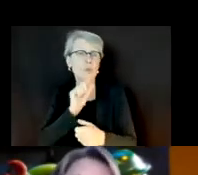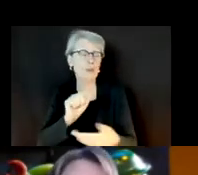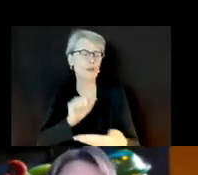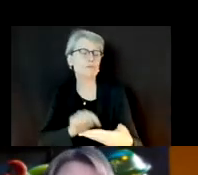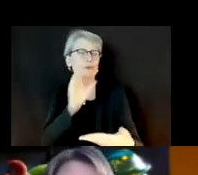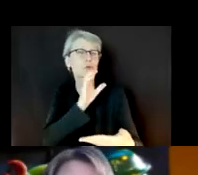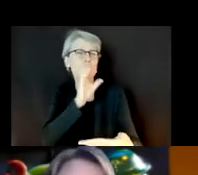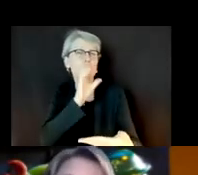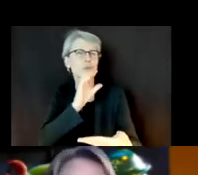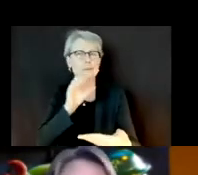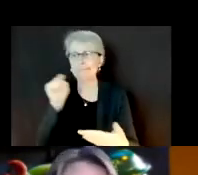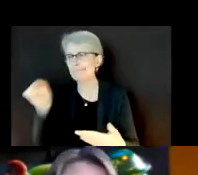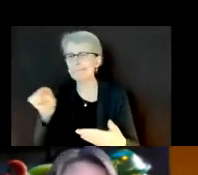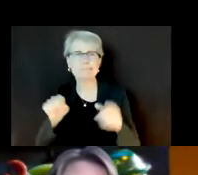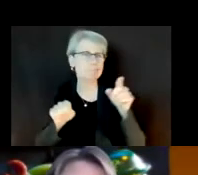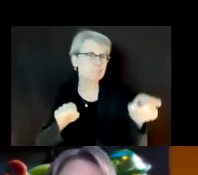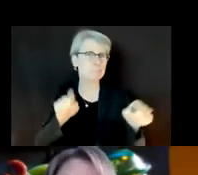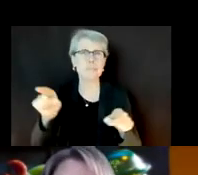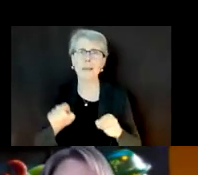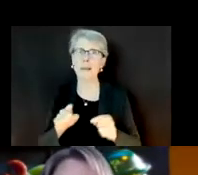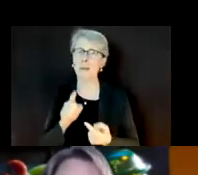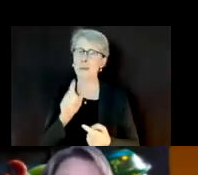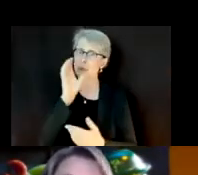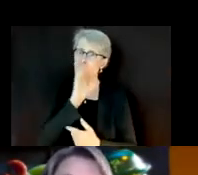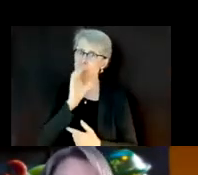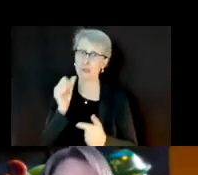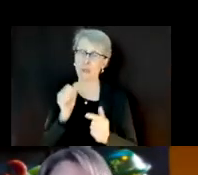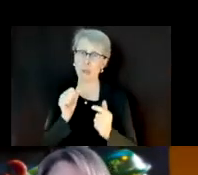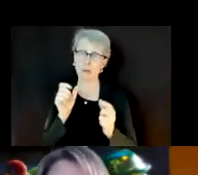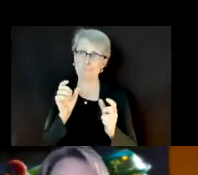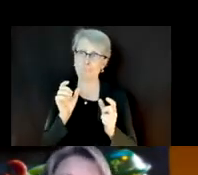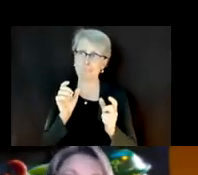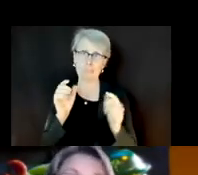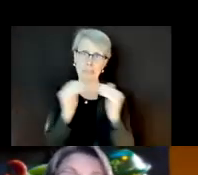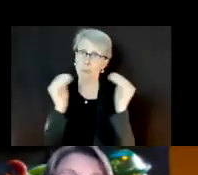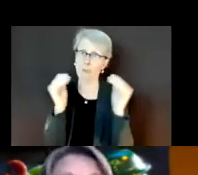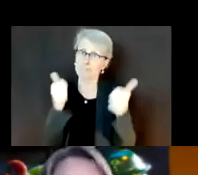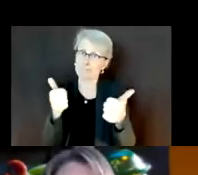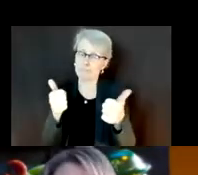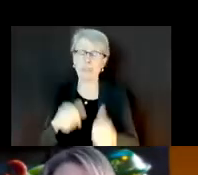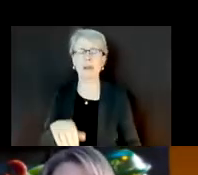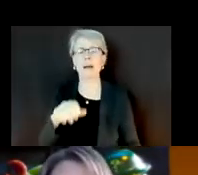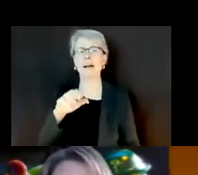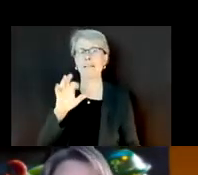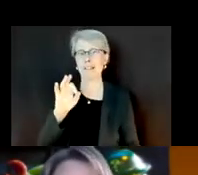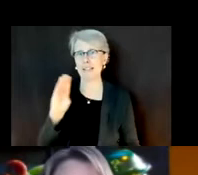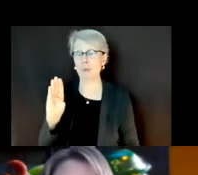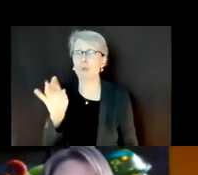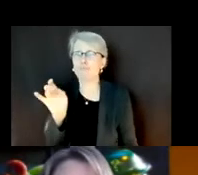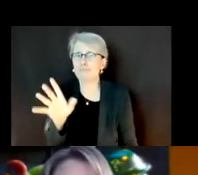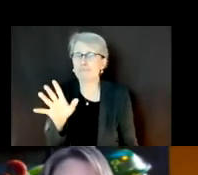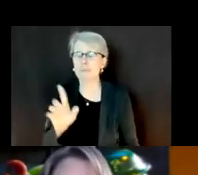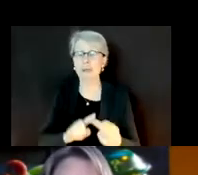like, not all search engines are created equal. Facebook is terrible. iTunes is terrible in terms of a